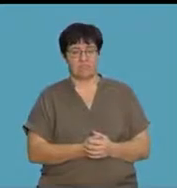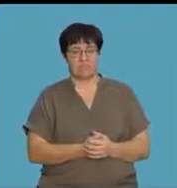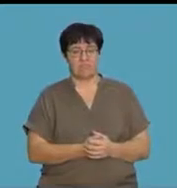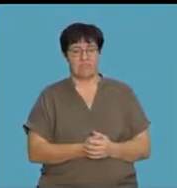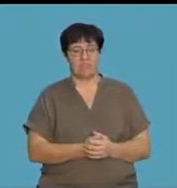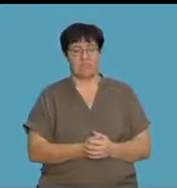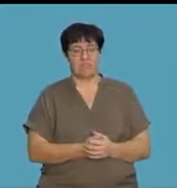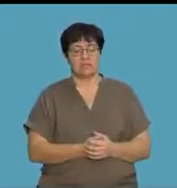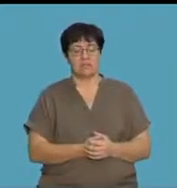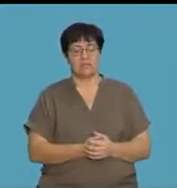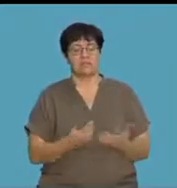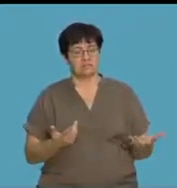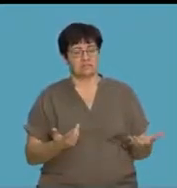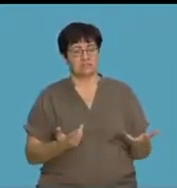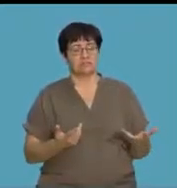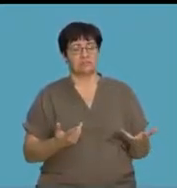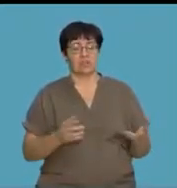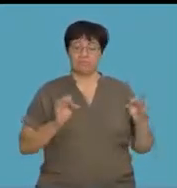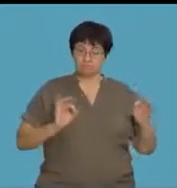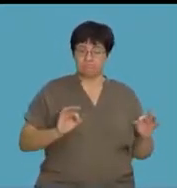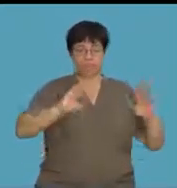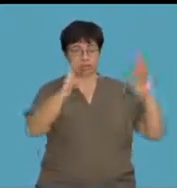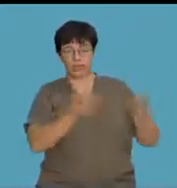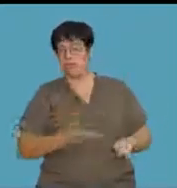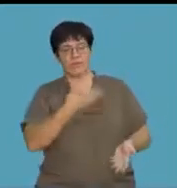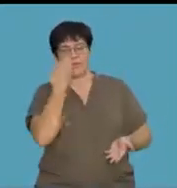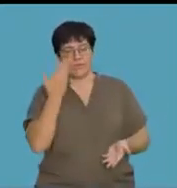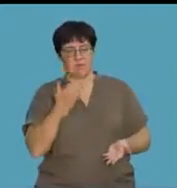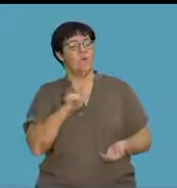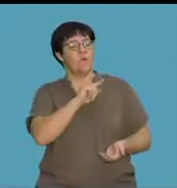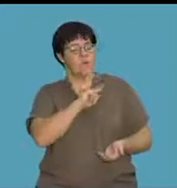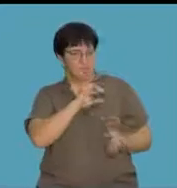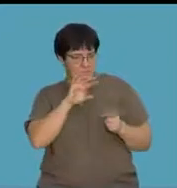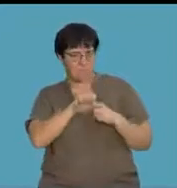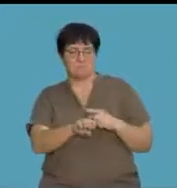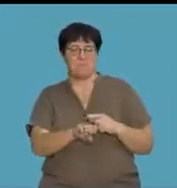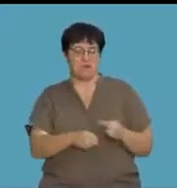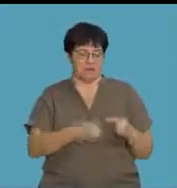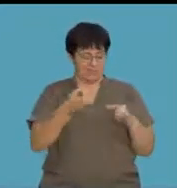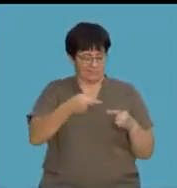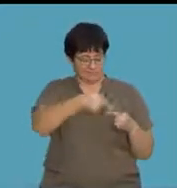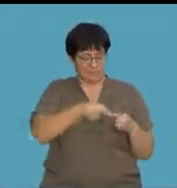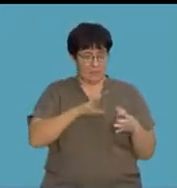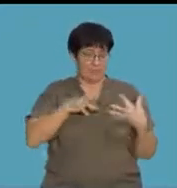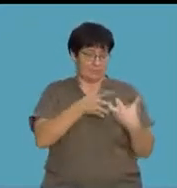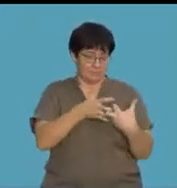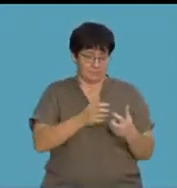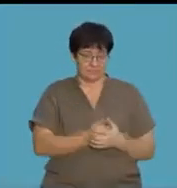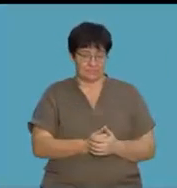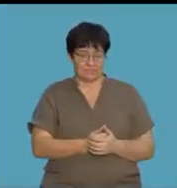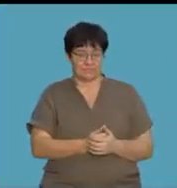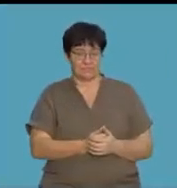also understand that they do not have a definite shape. That's why they take the shape of the container, okay? And they